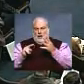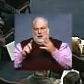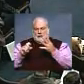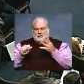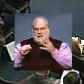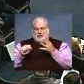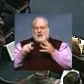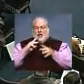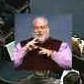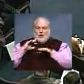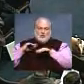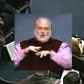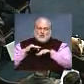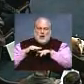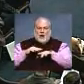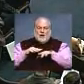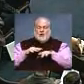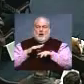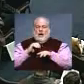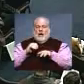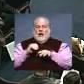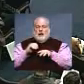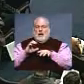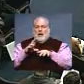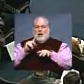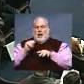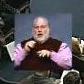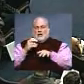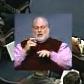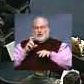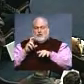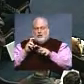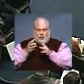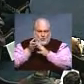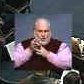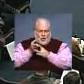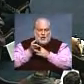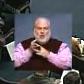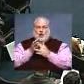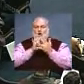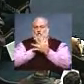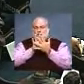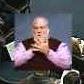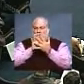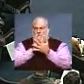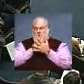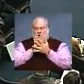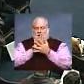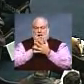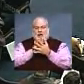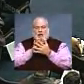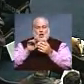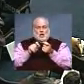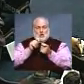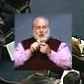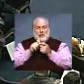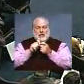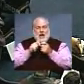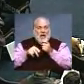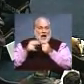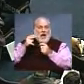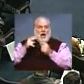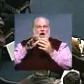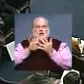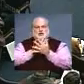cut-through traffic in the neighborhoods noted in subsection A during peak traffic times of a given day, an estimate of